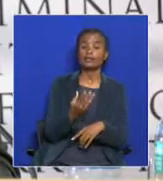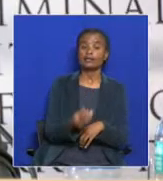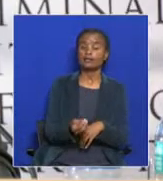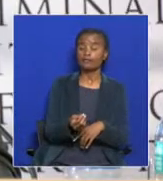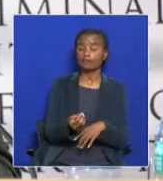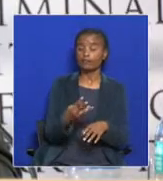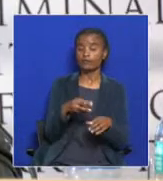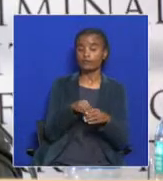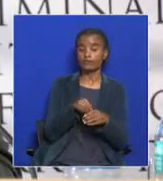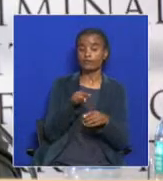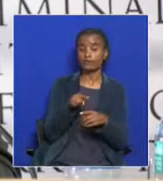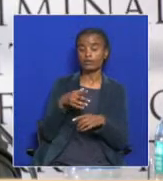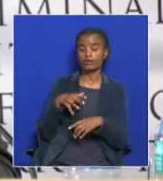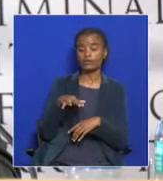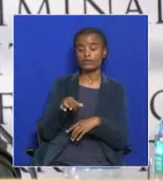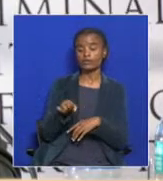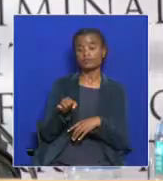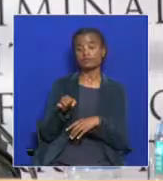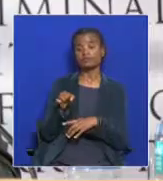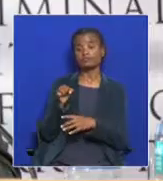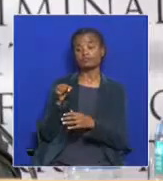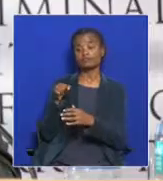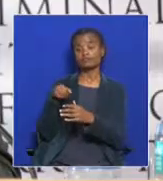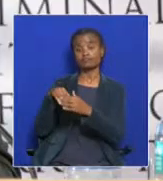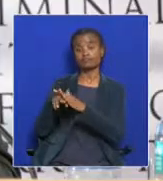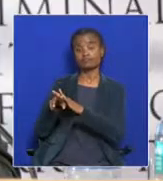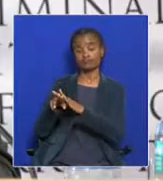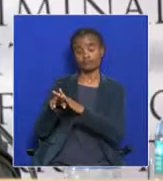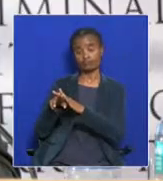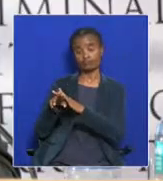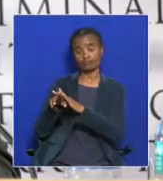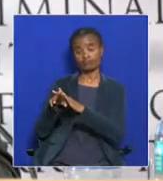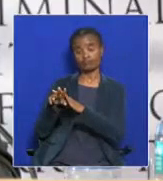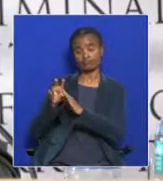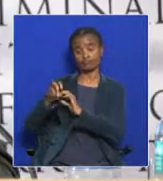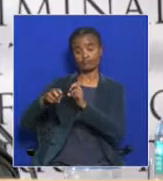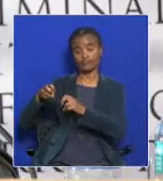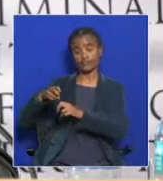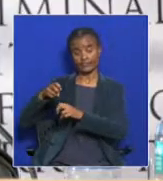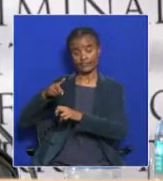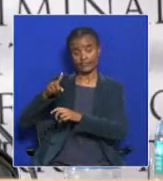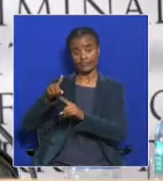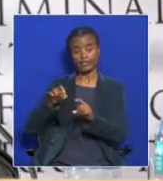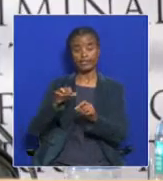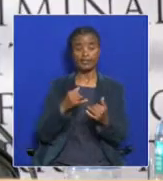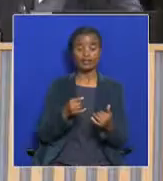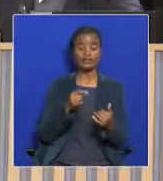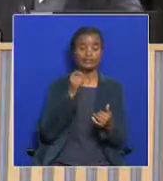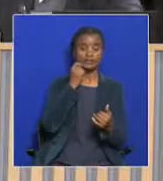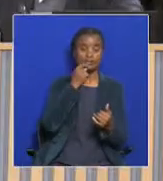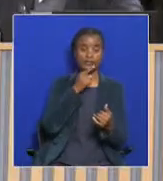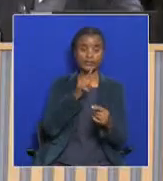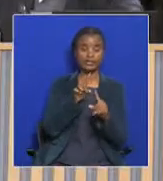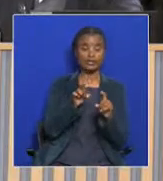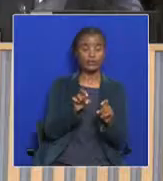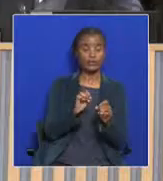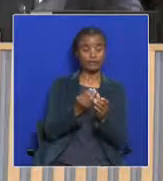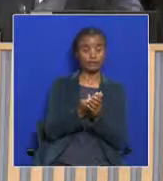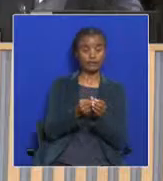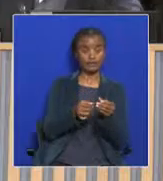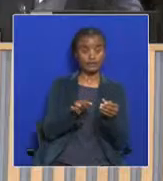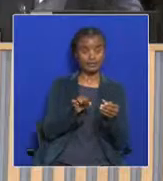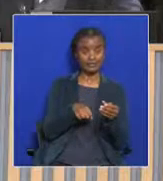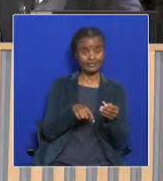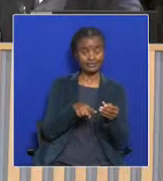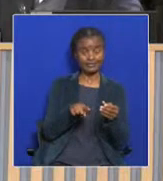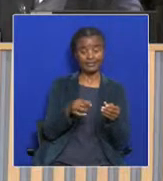investigation. Yes. The investigator is chasing up on the statements that were in the inquiry file. It is the